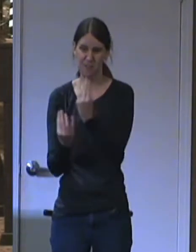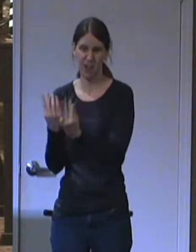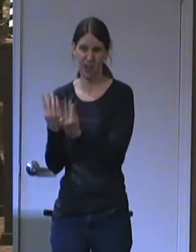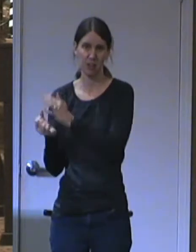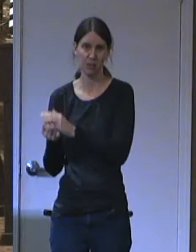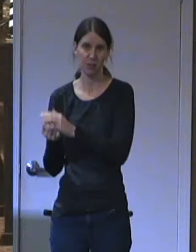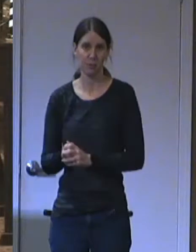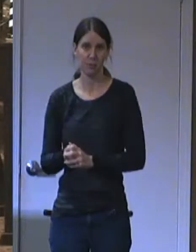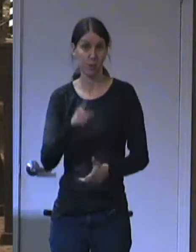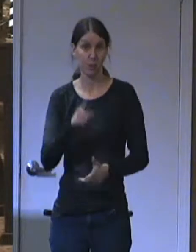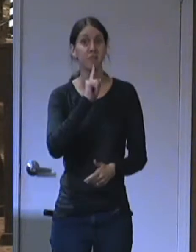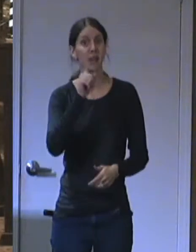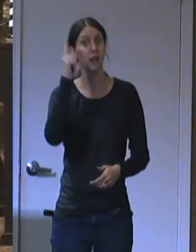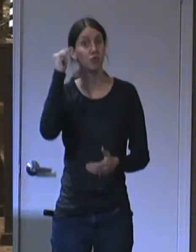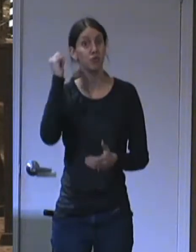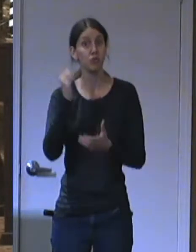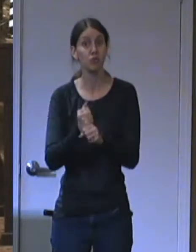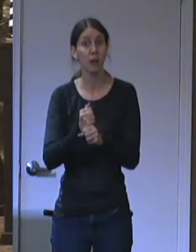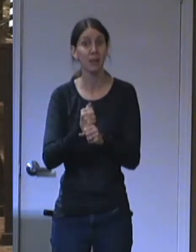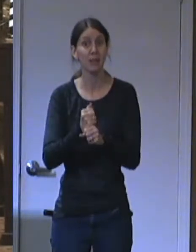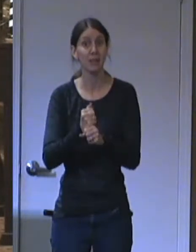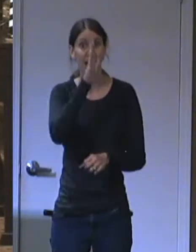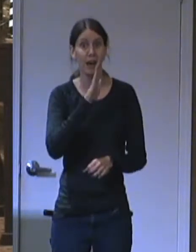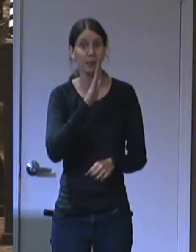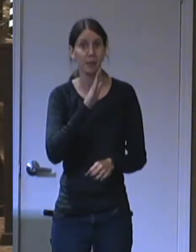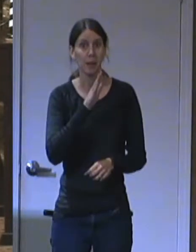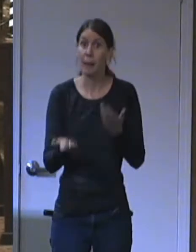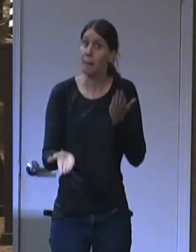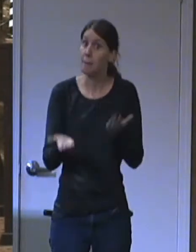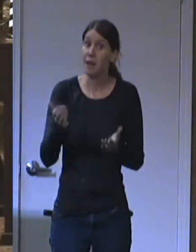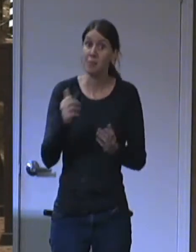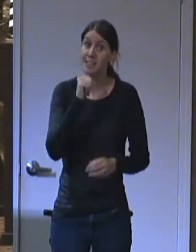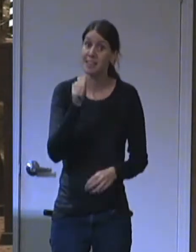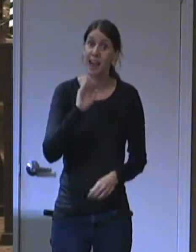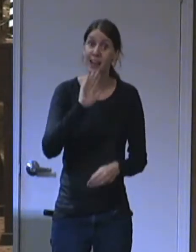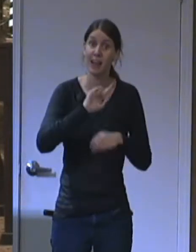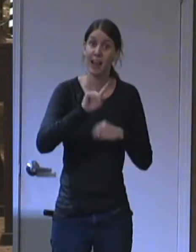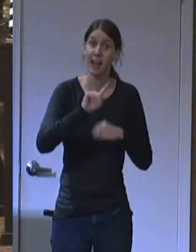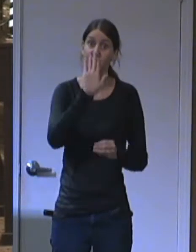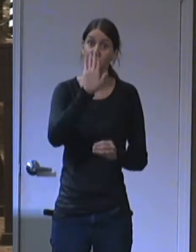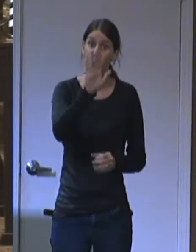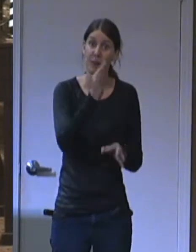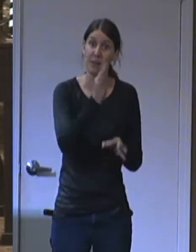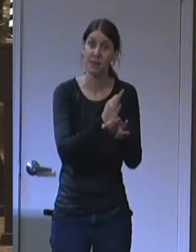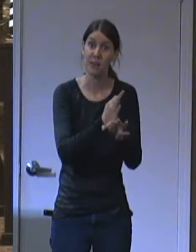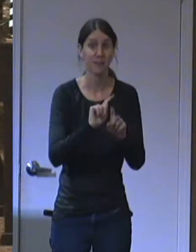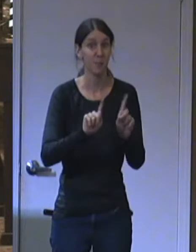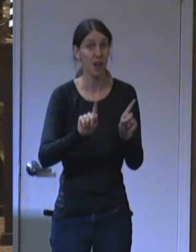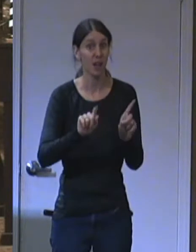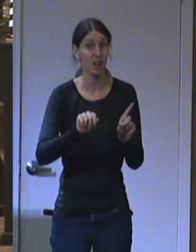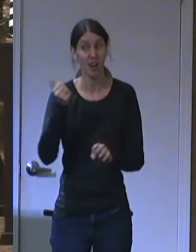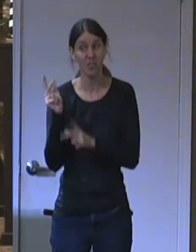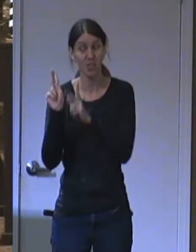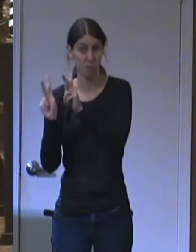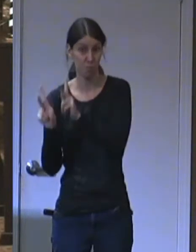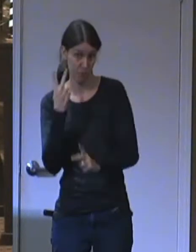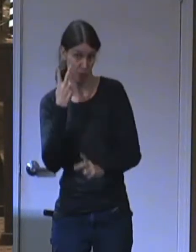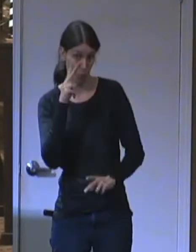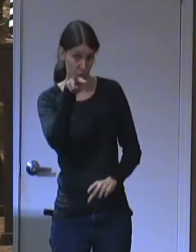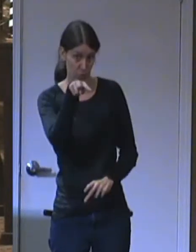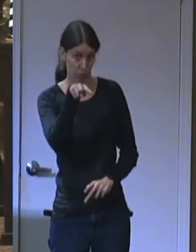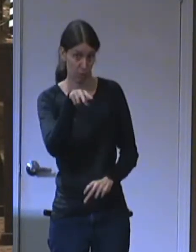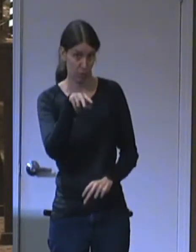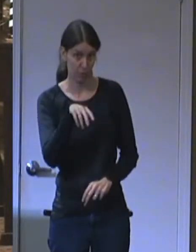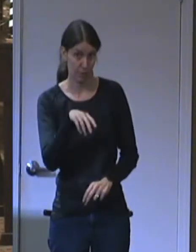I trust God. Maybe that isn't about your faith. Maybe it's about someone who's watching. Maybe it is about your